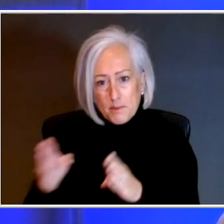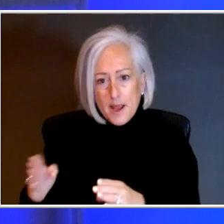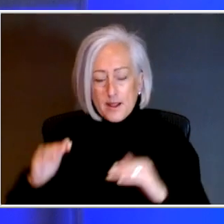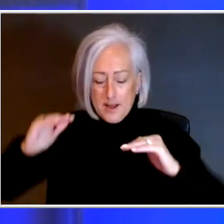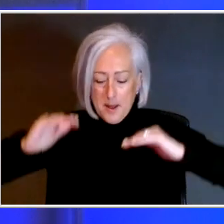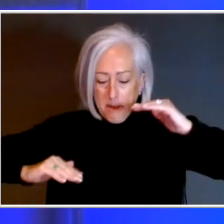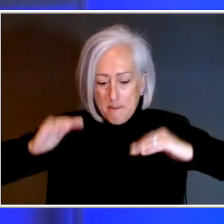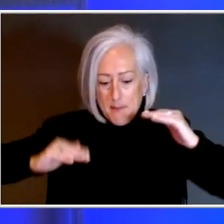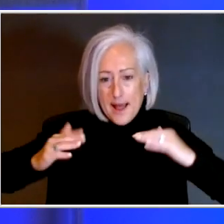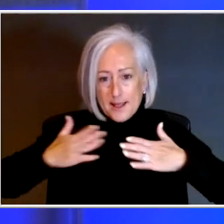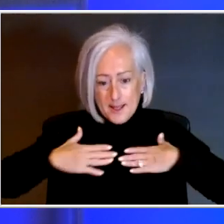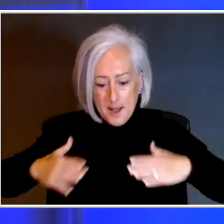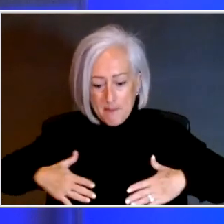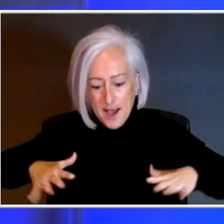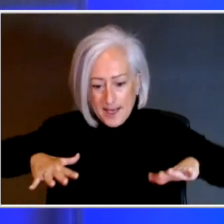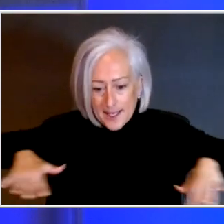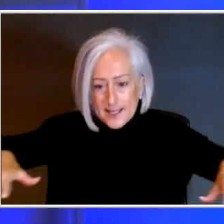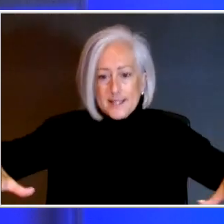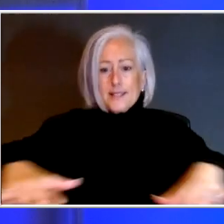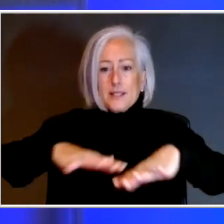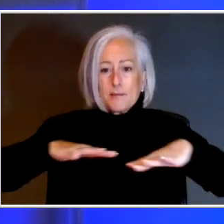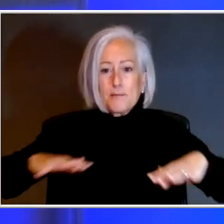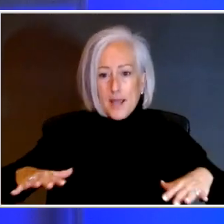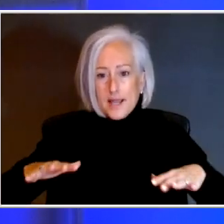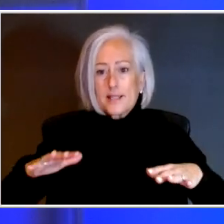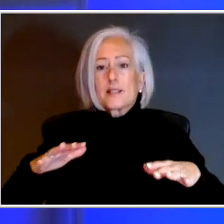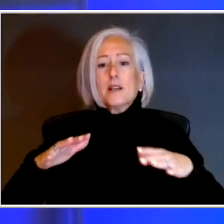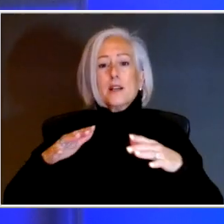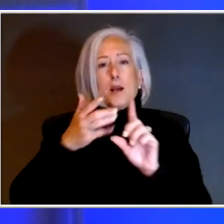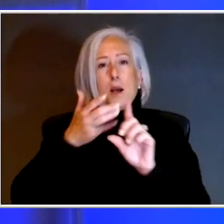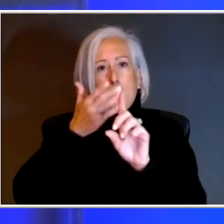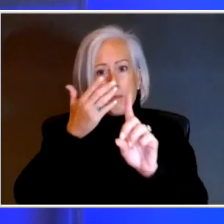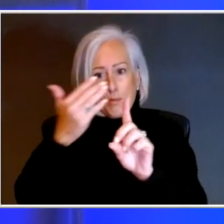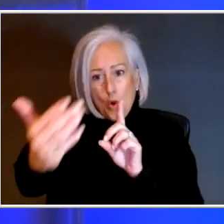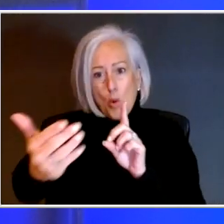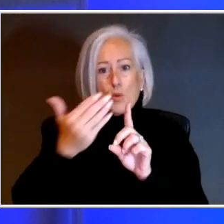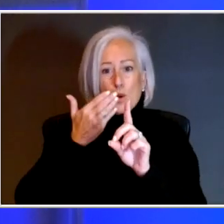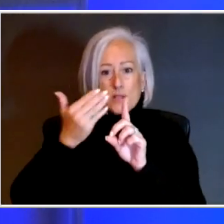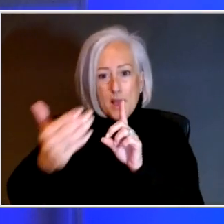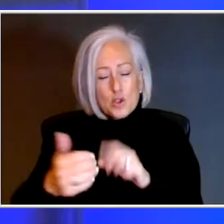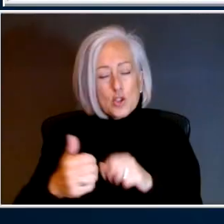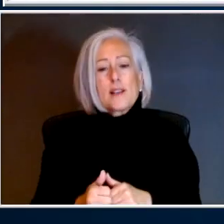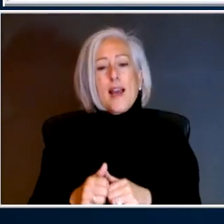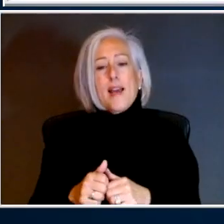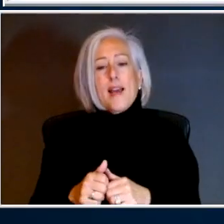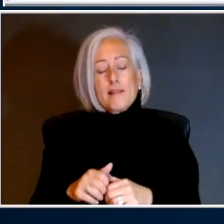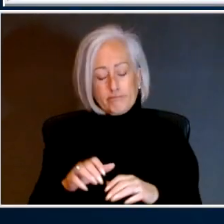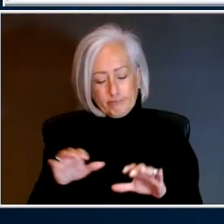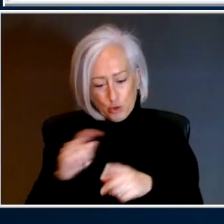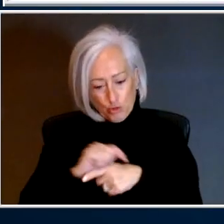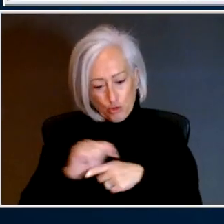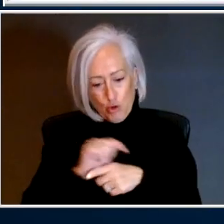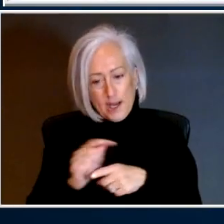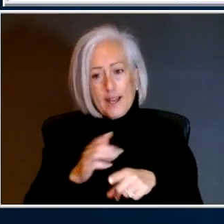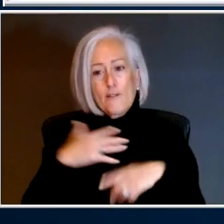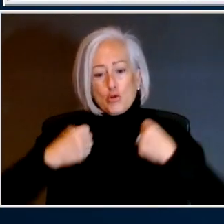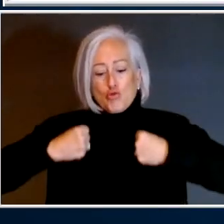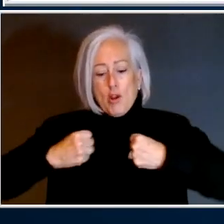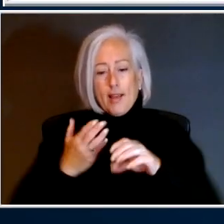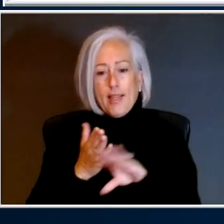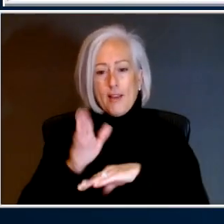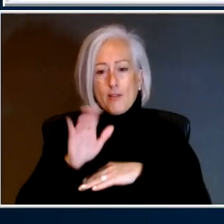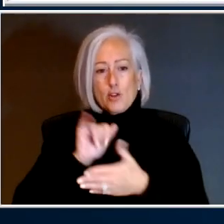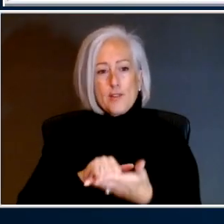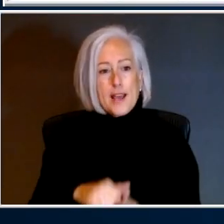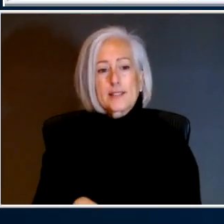body in space, proprioception, and then work on strength training thereafter. Terry wants to know, and you touched on it a little bit